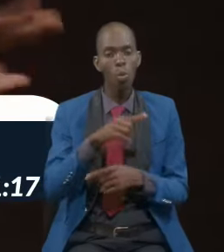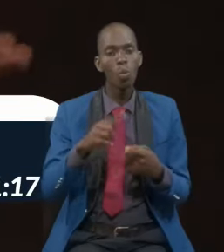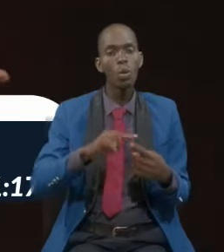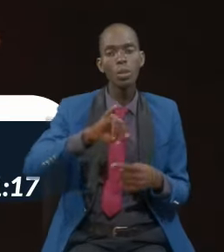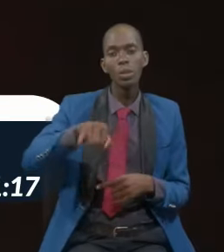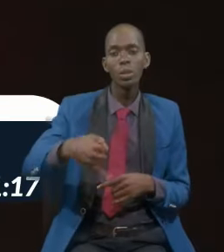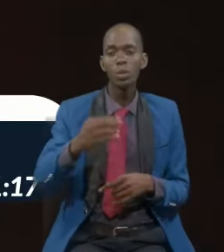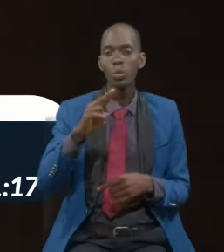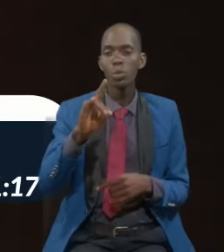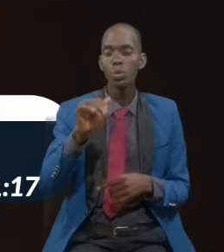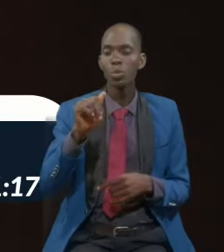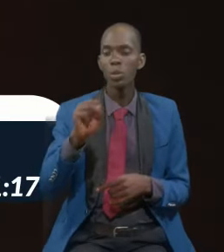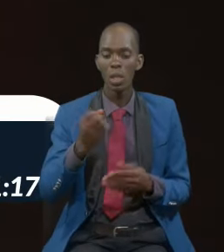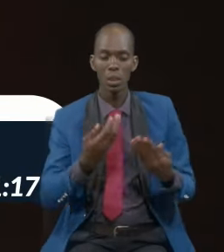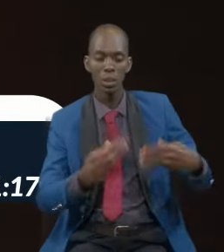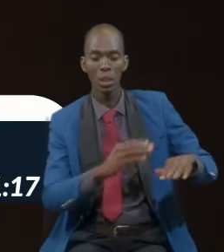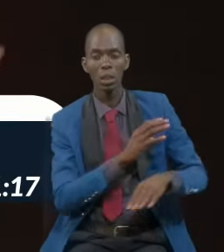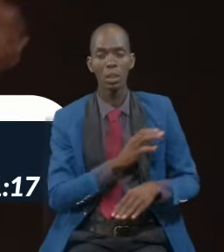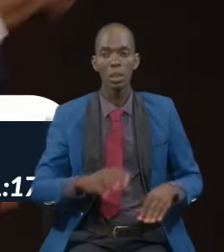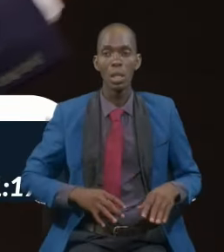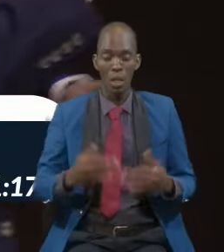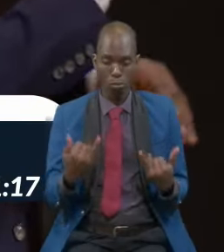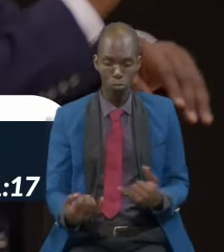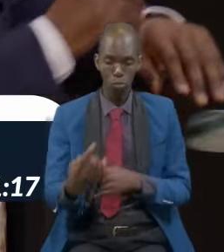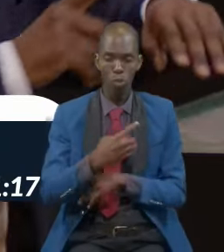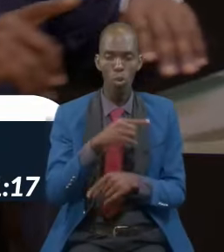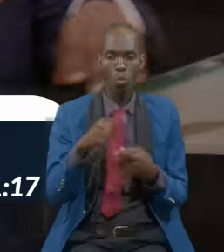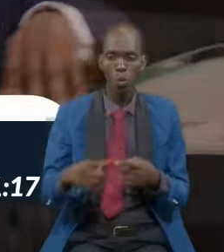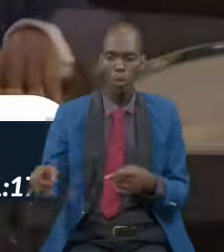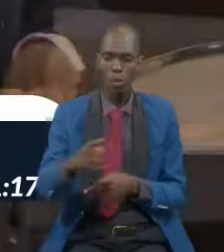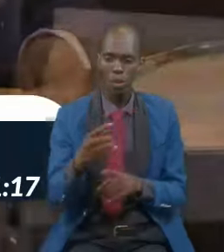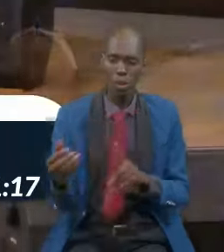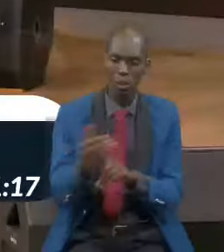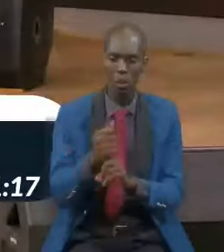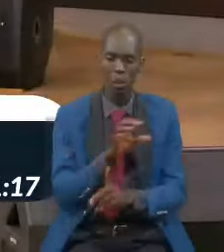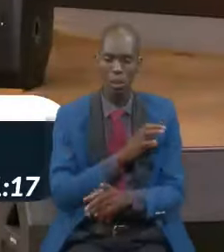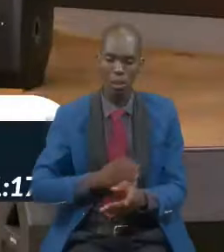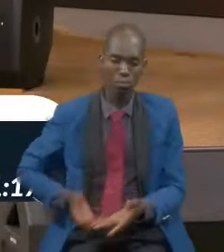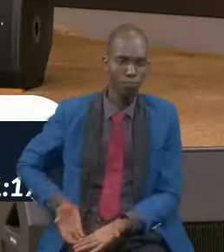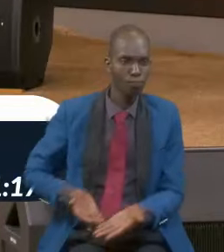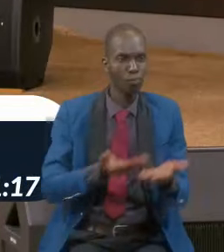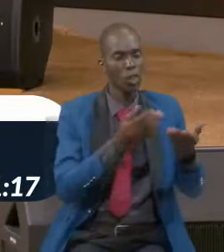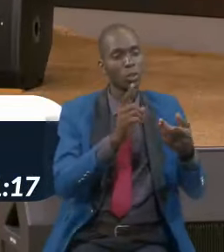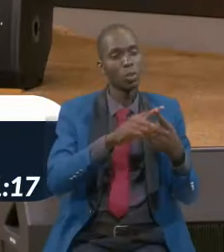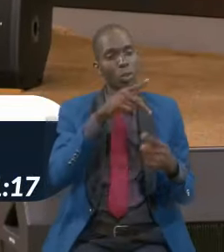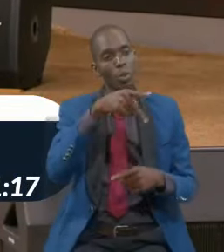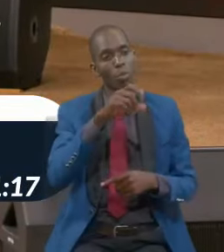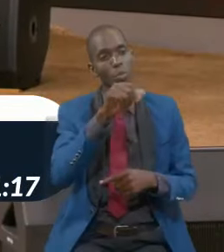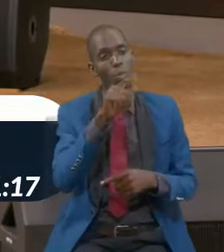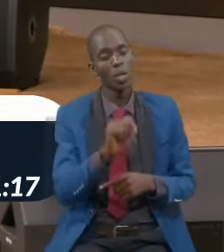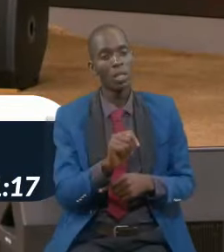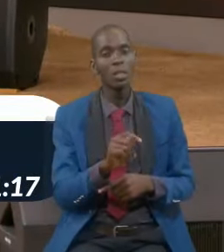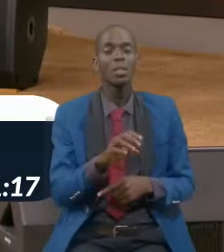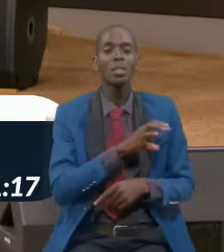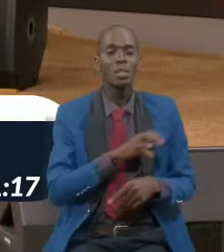they're going to hand him over to Pilate, is still the same as he was yesterday. So